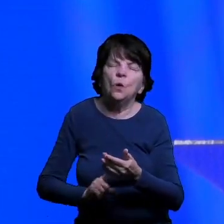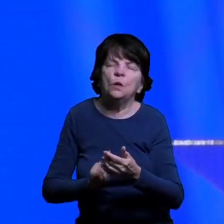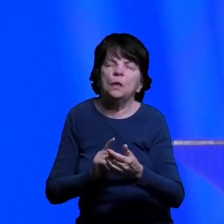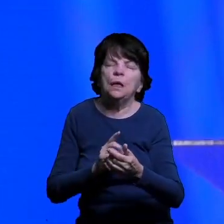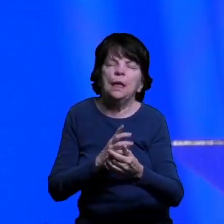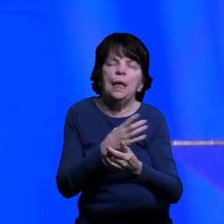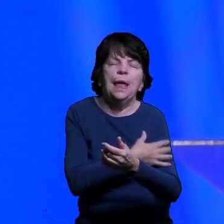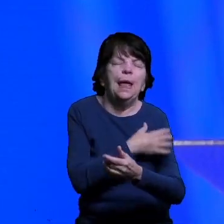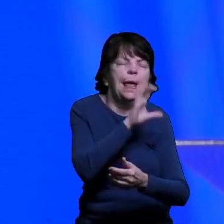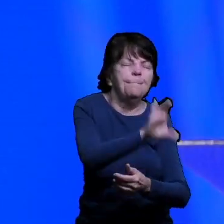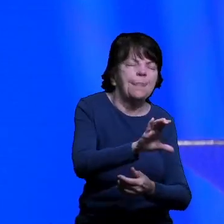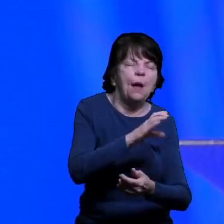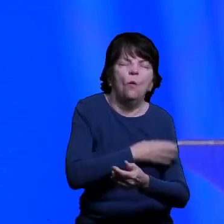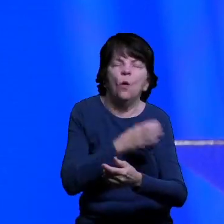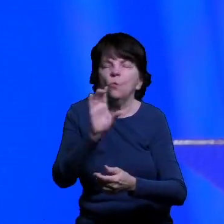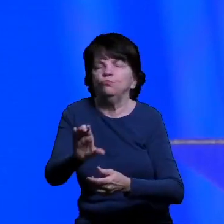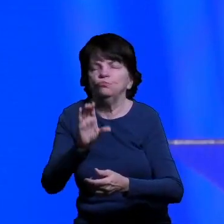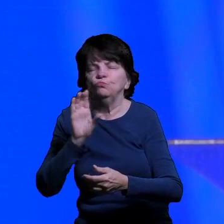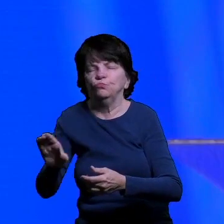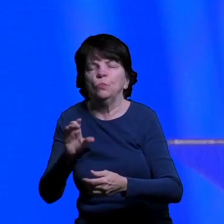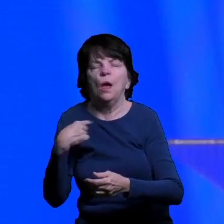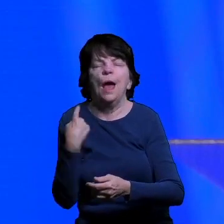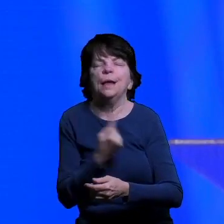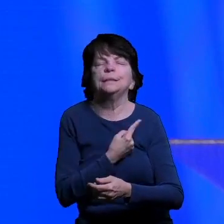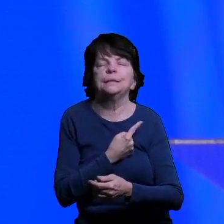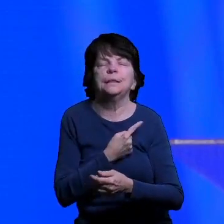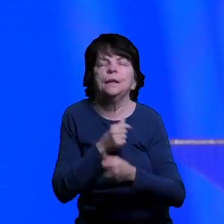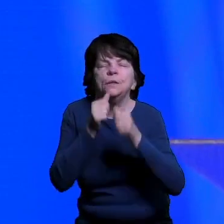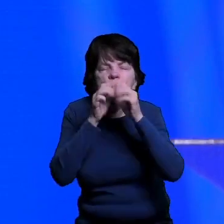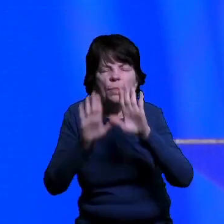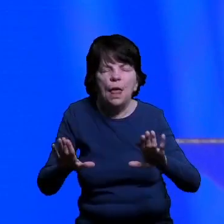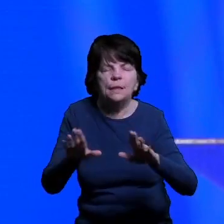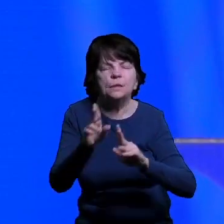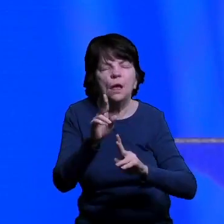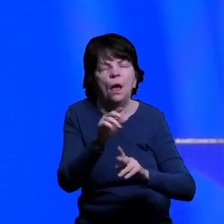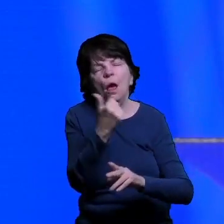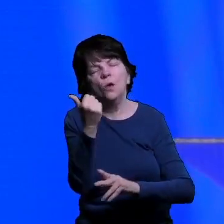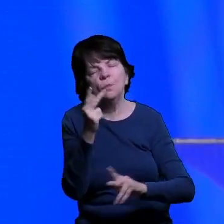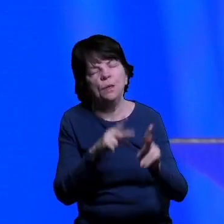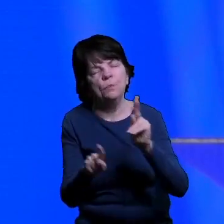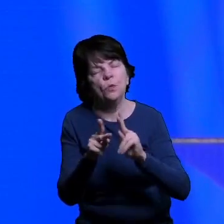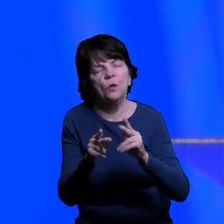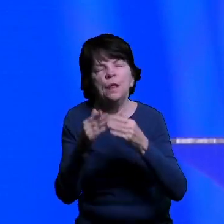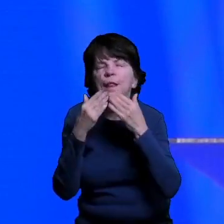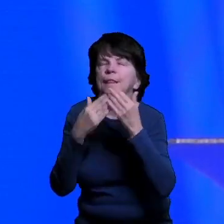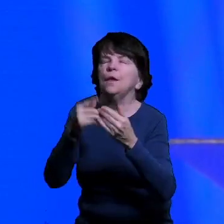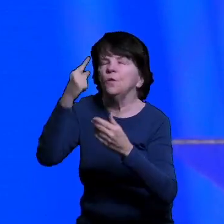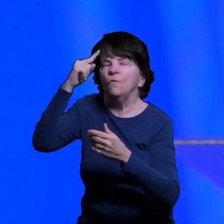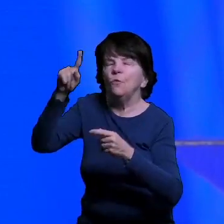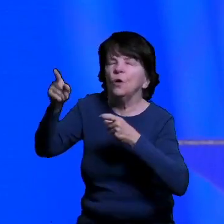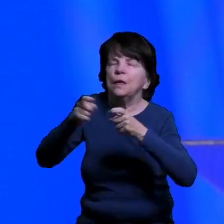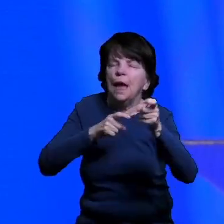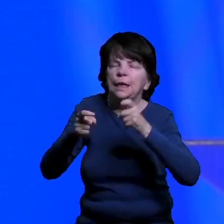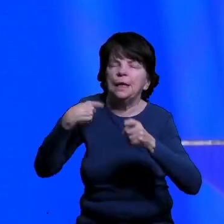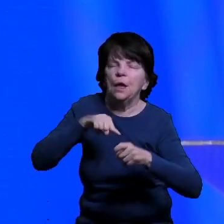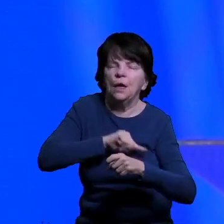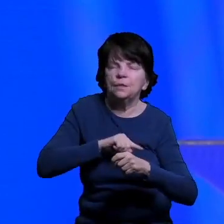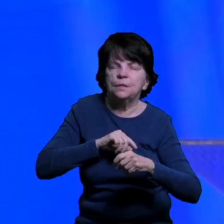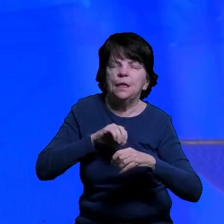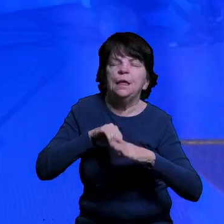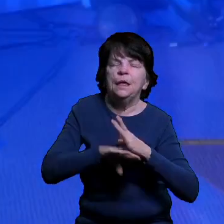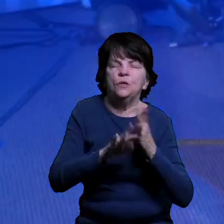be a blessing to someone else today. Thank you, Lord, for guiding us in that way. In Jesus'